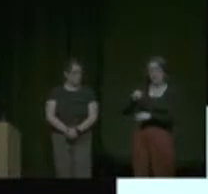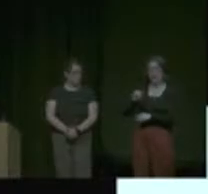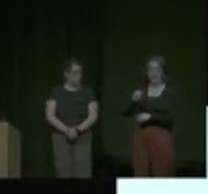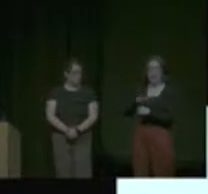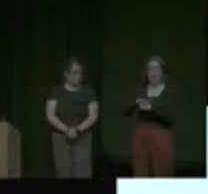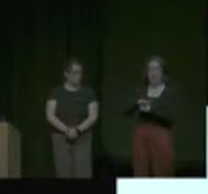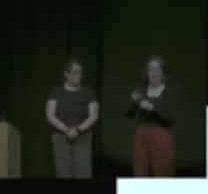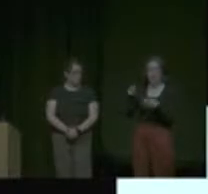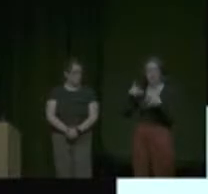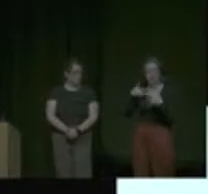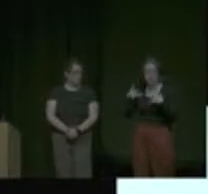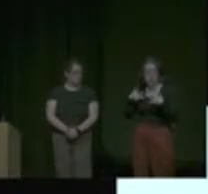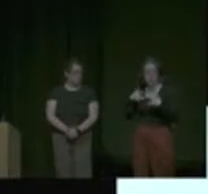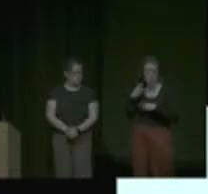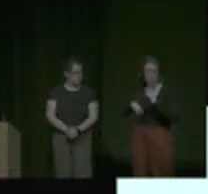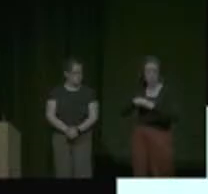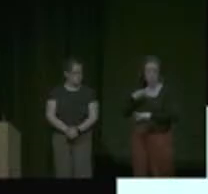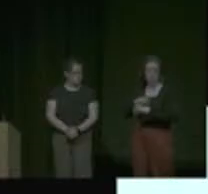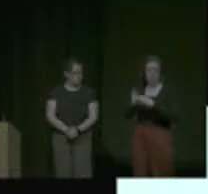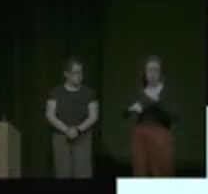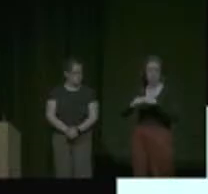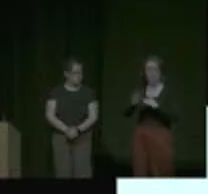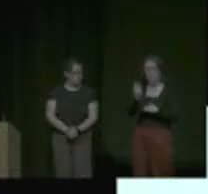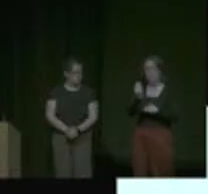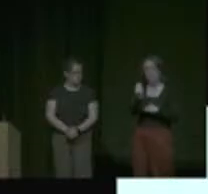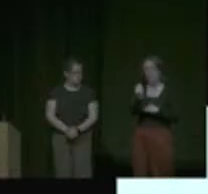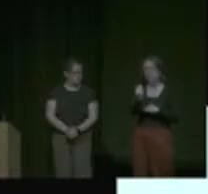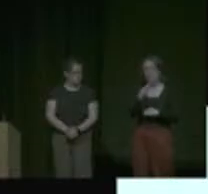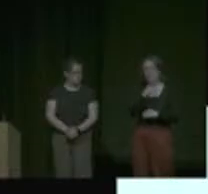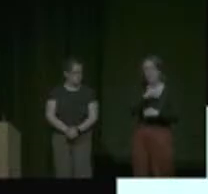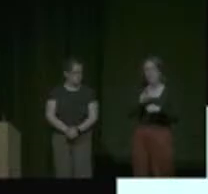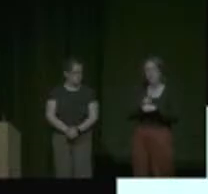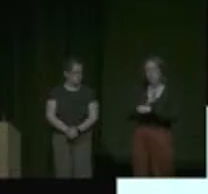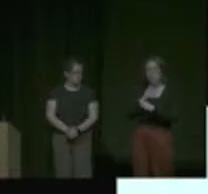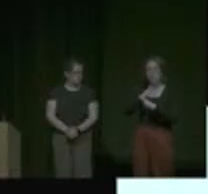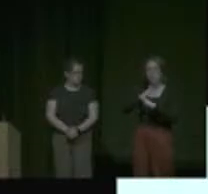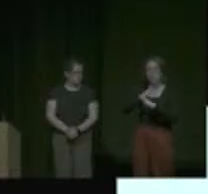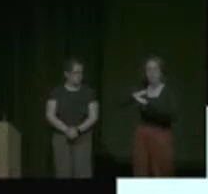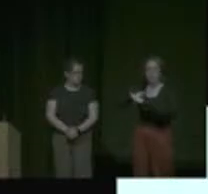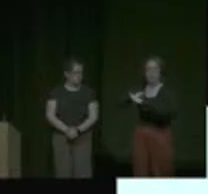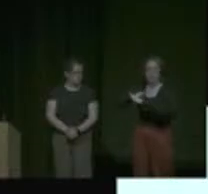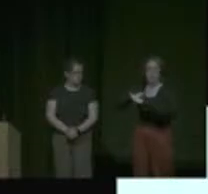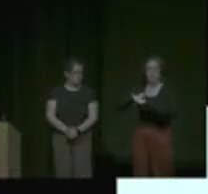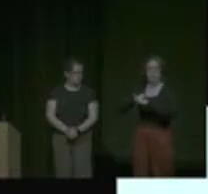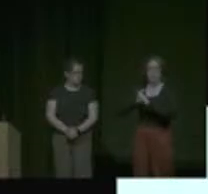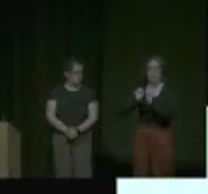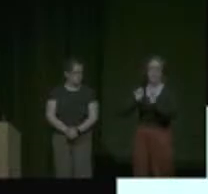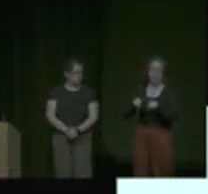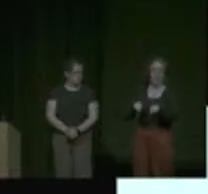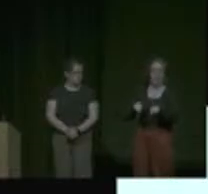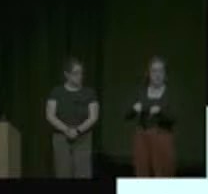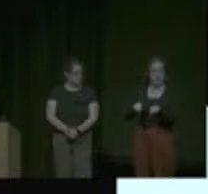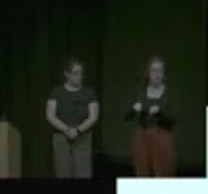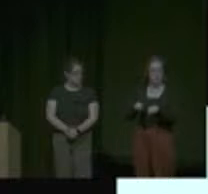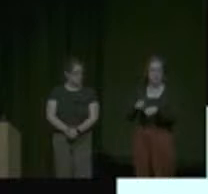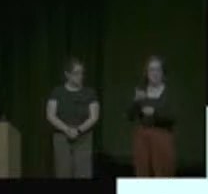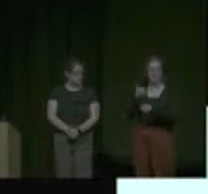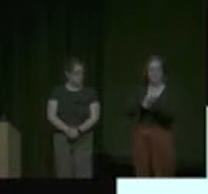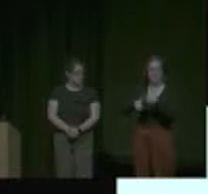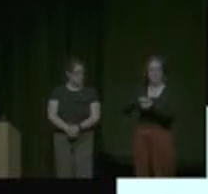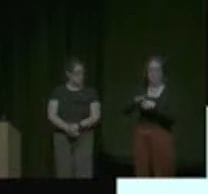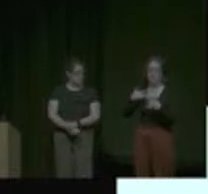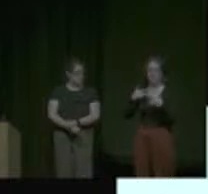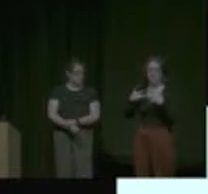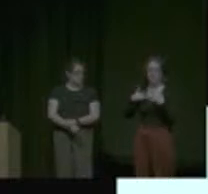world, there are up to 14 beneficial use impairments that can be that each area of